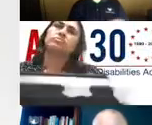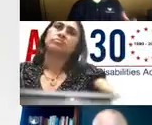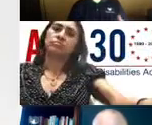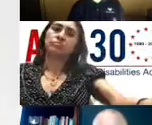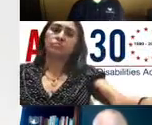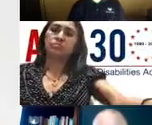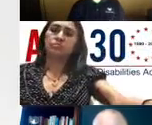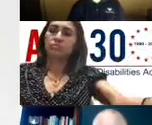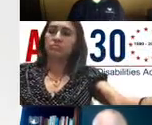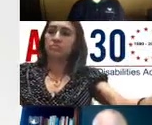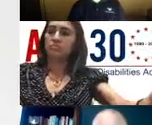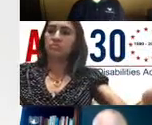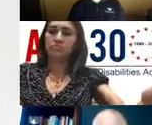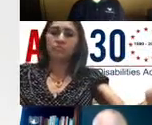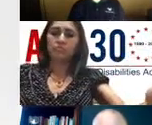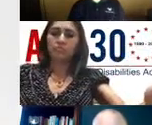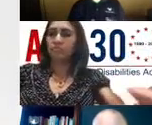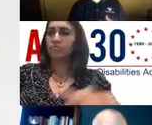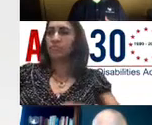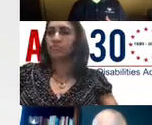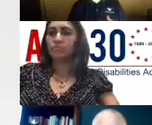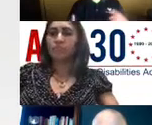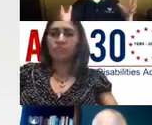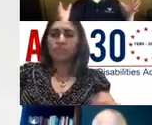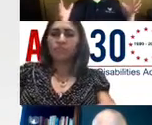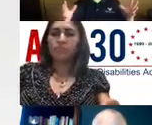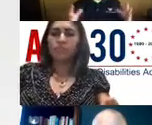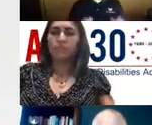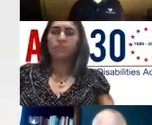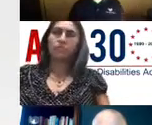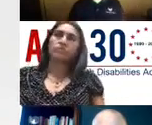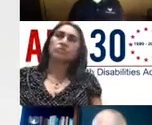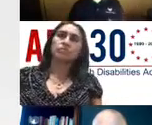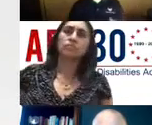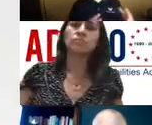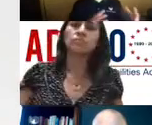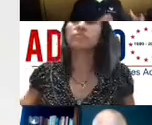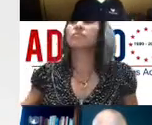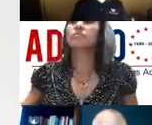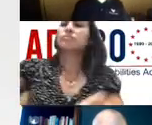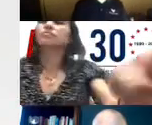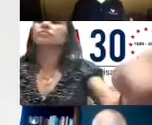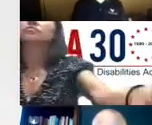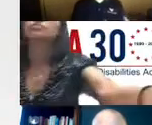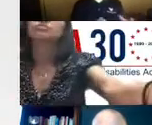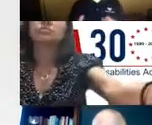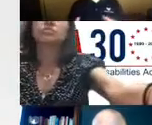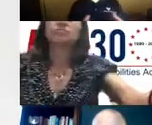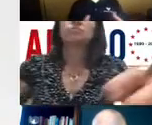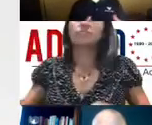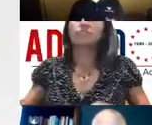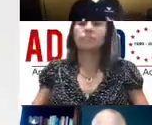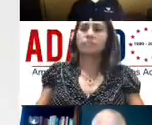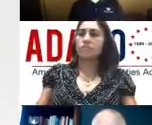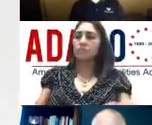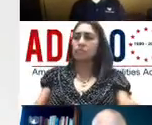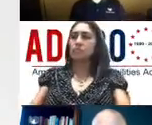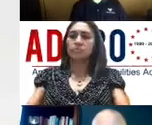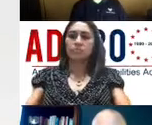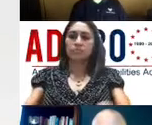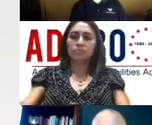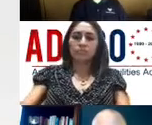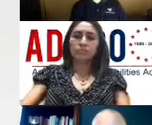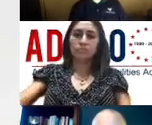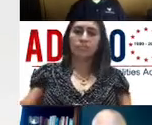to communicate or to connect with someone, test it out while using Zoom, because it's really good to help troubleshoot it